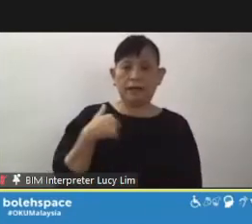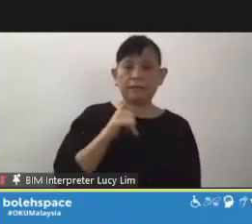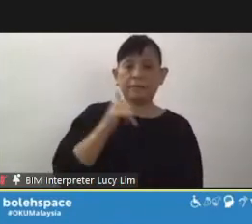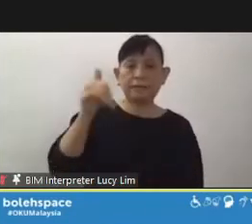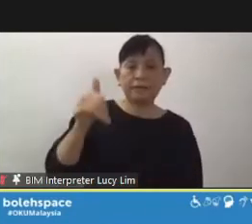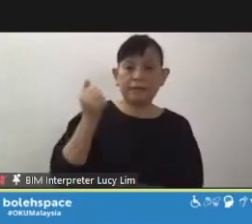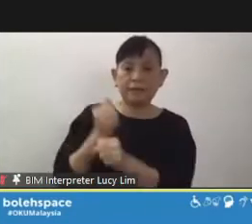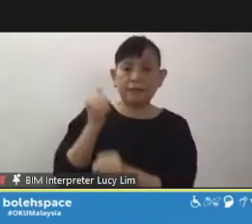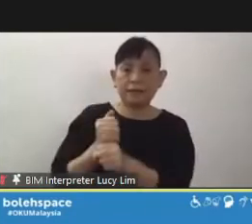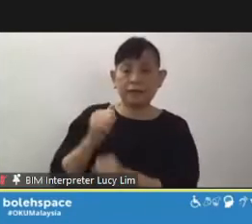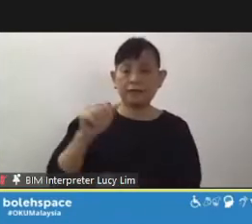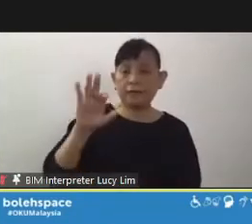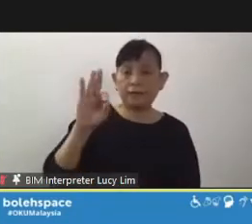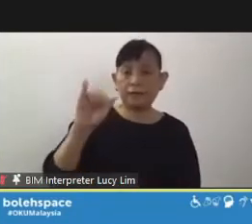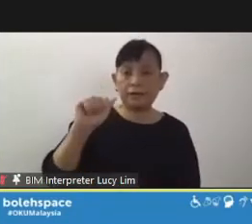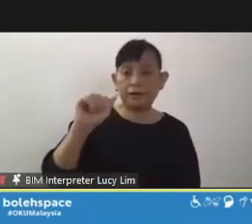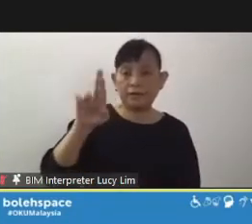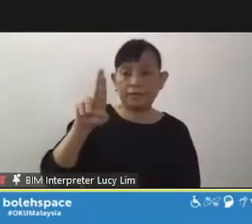and